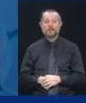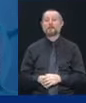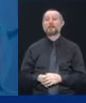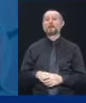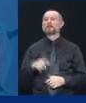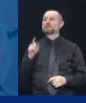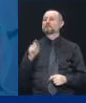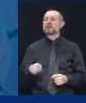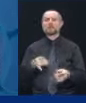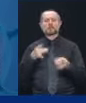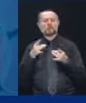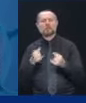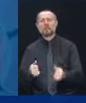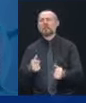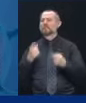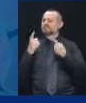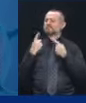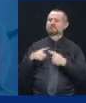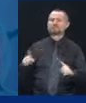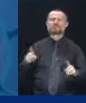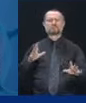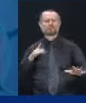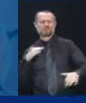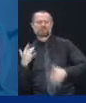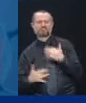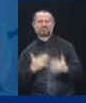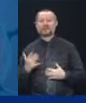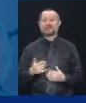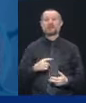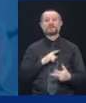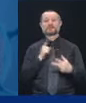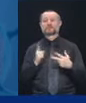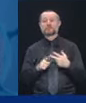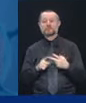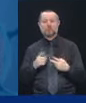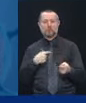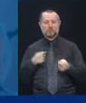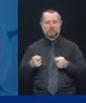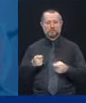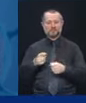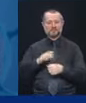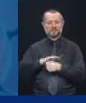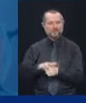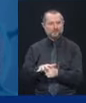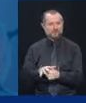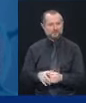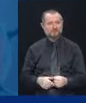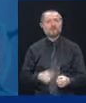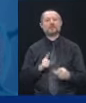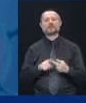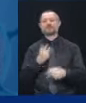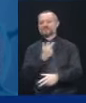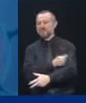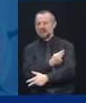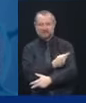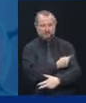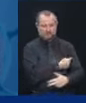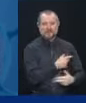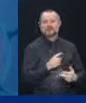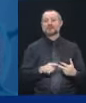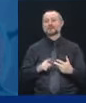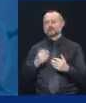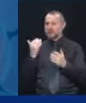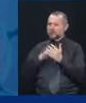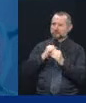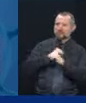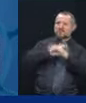efficiently and produce. Control the COVID spread, vaccinate New York, reimagine, rebuild, renew, which is the